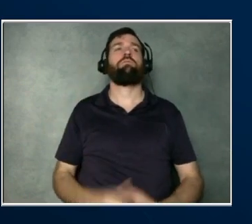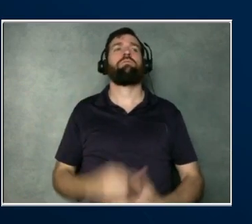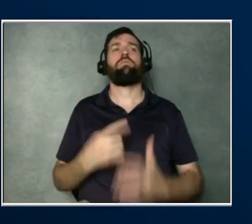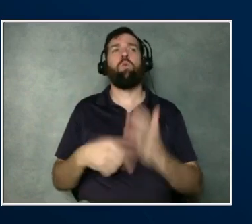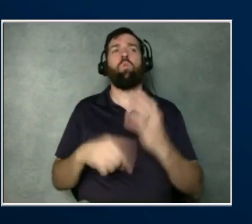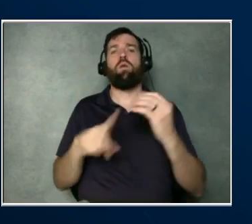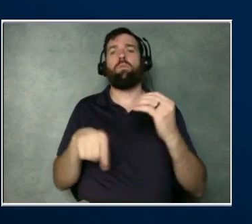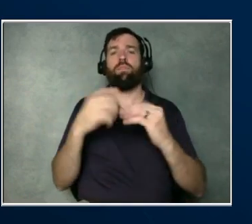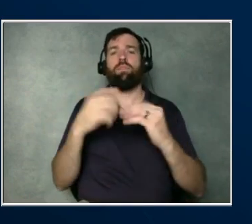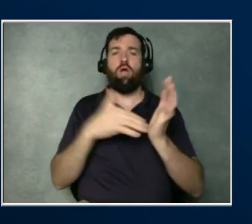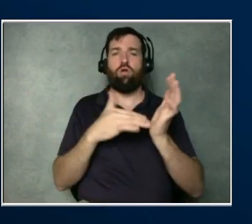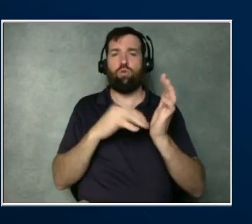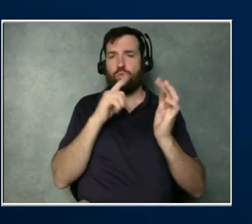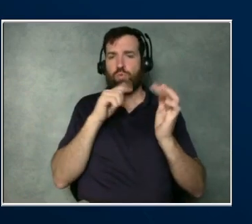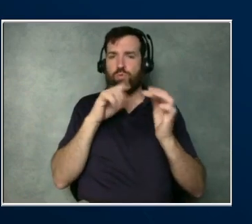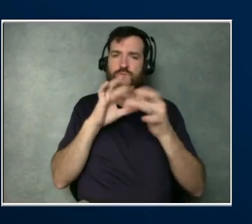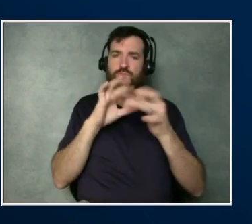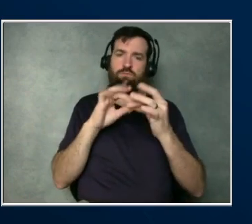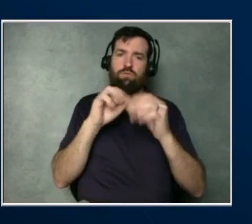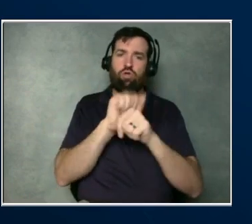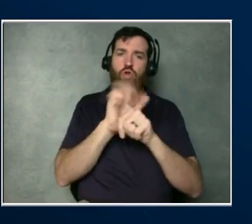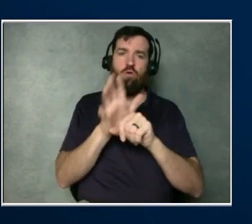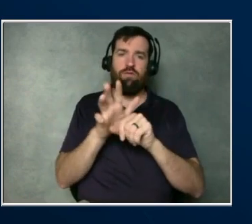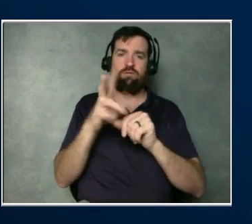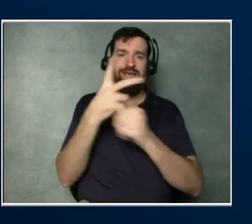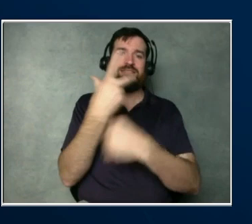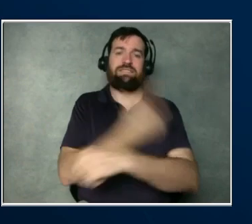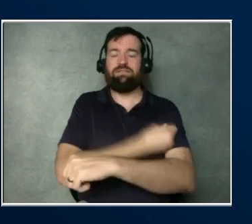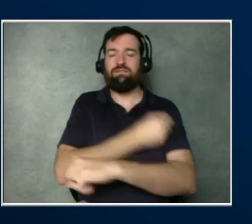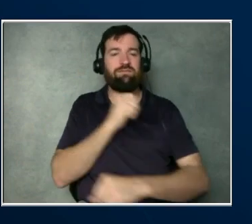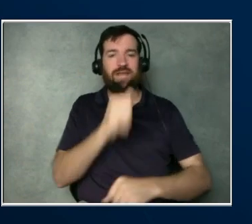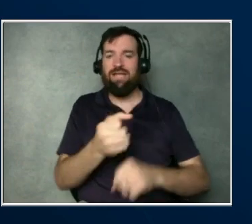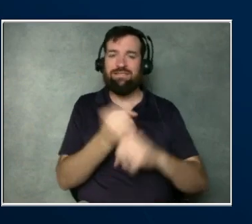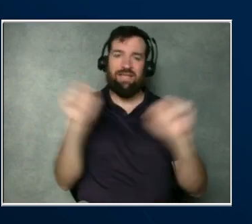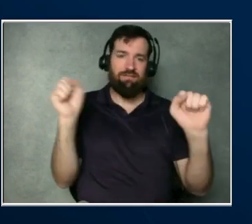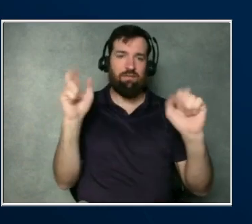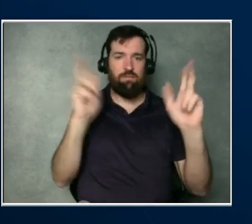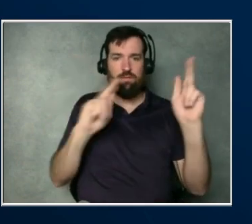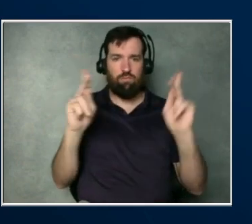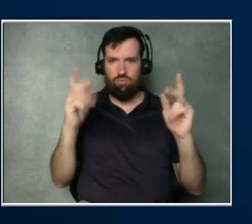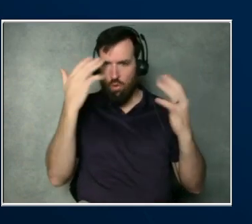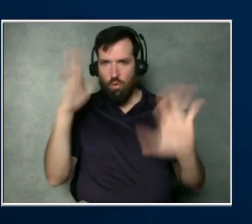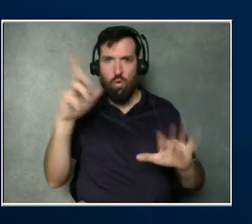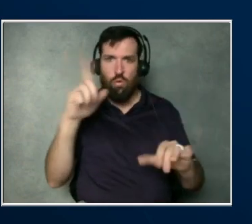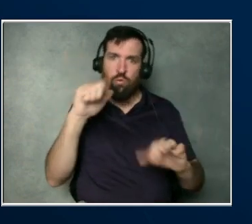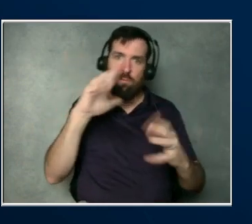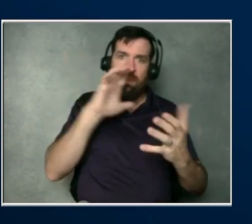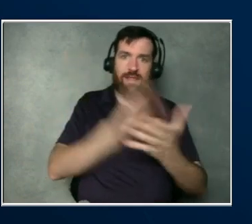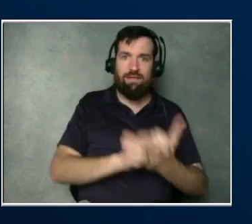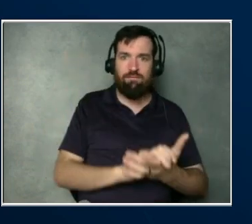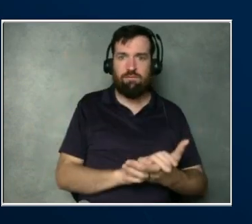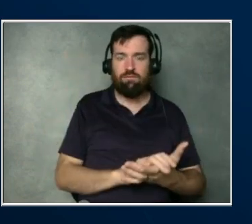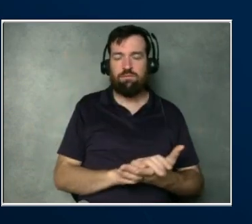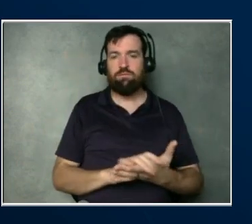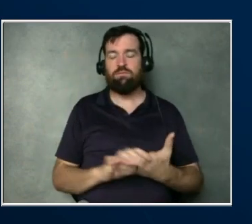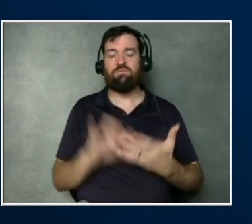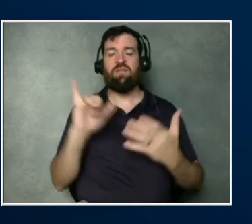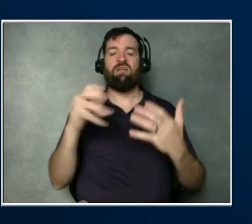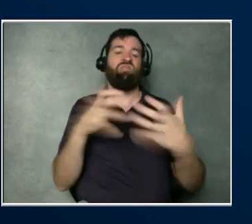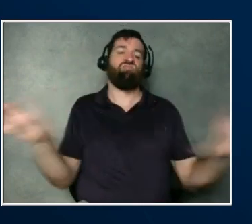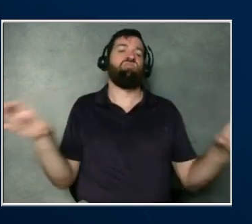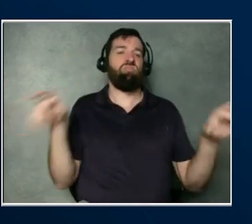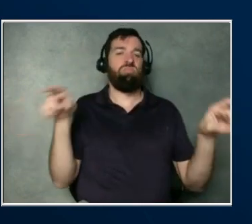say the COVID vaccines are unsafe? People don't know who to believe. It's this division, even with